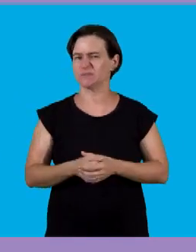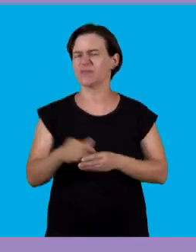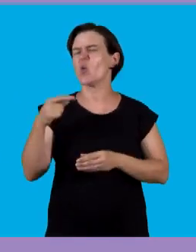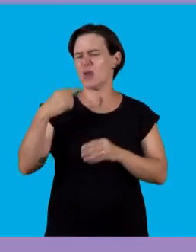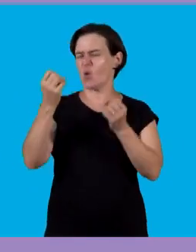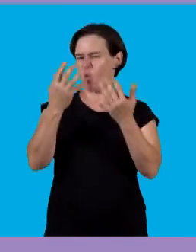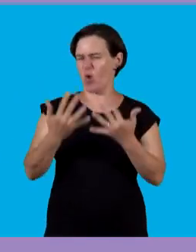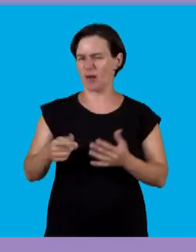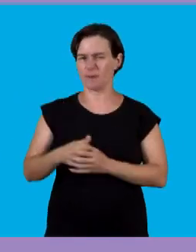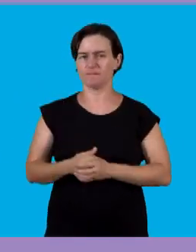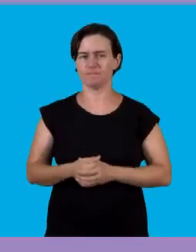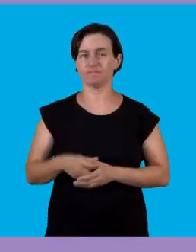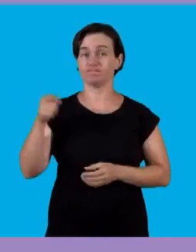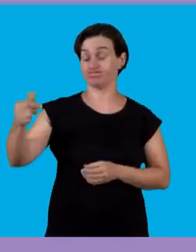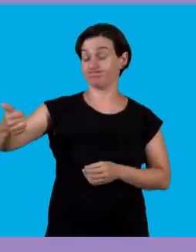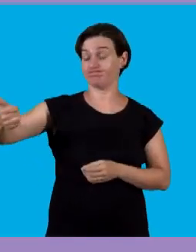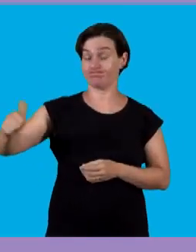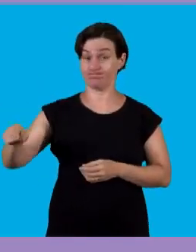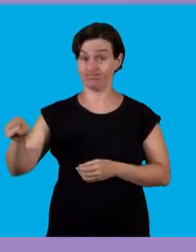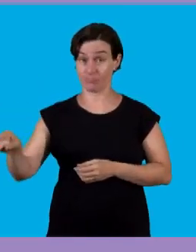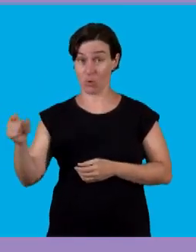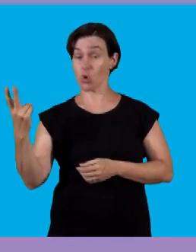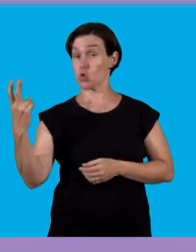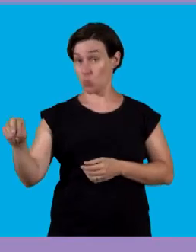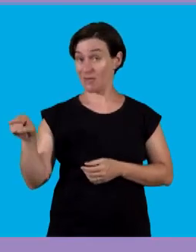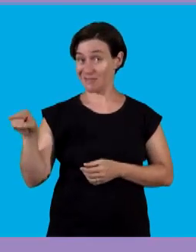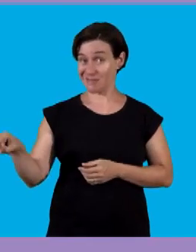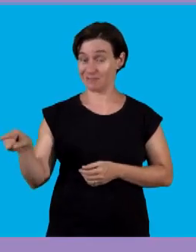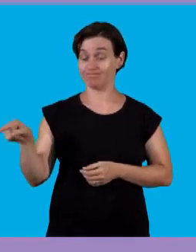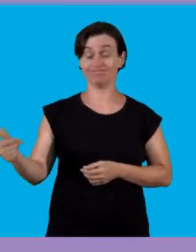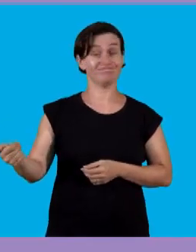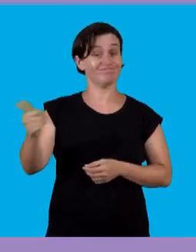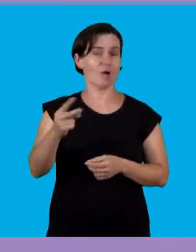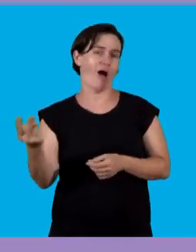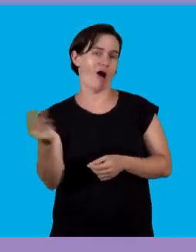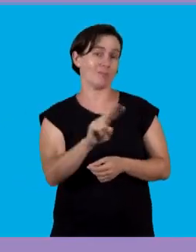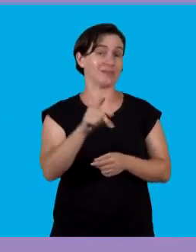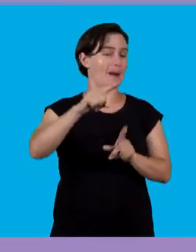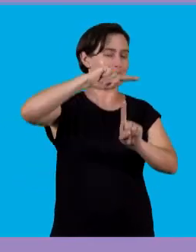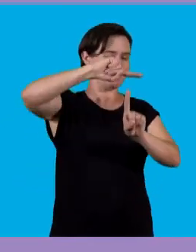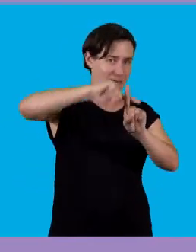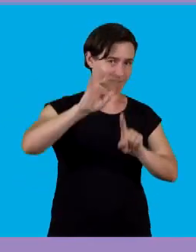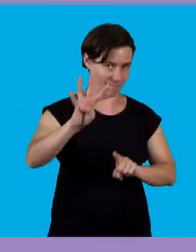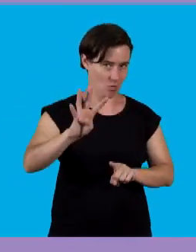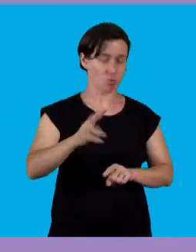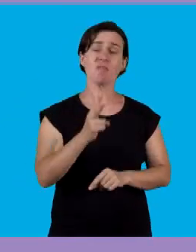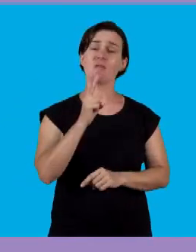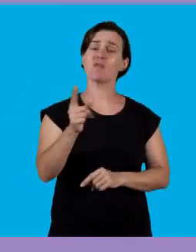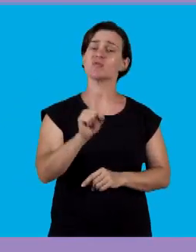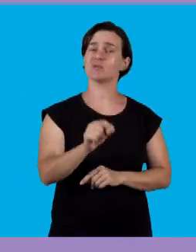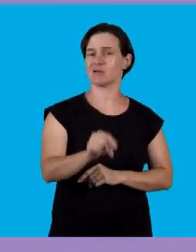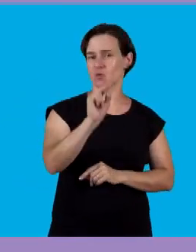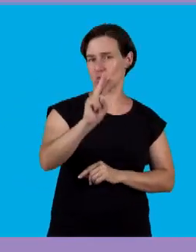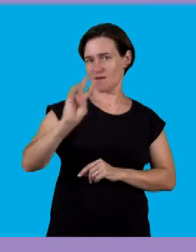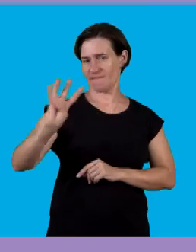value, we are going to go back using the additive inverse and we are going to add our 4. Now 20 plus 4